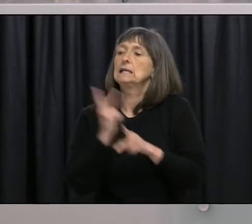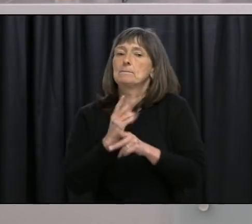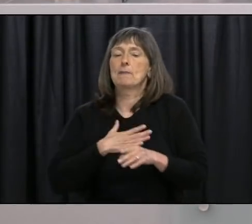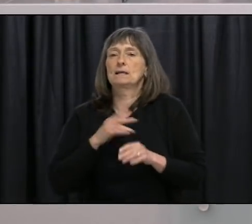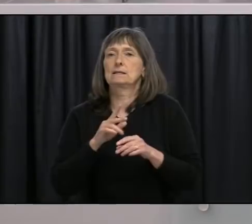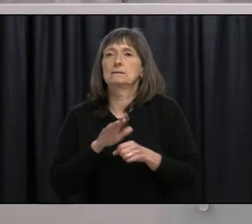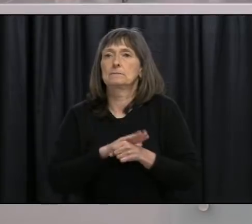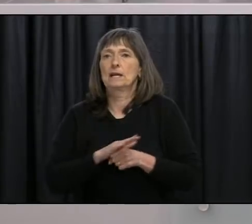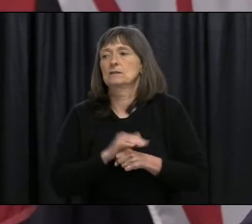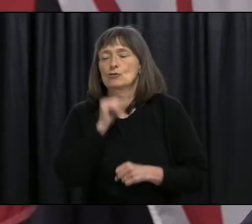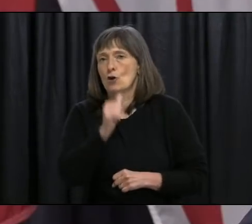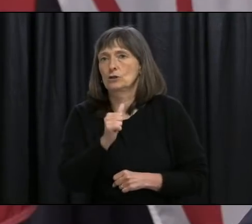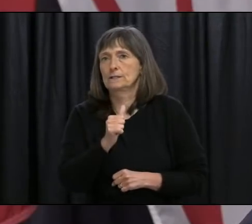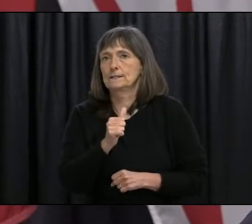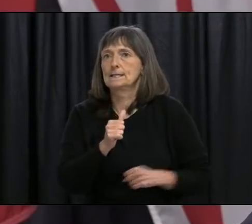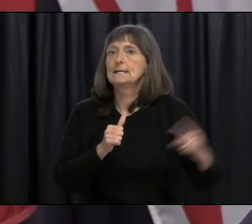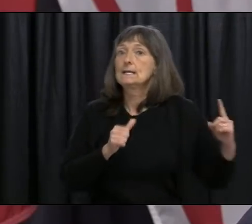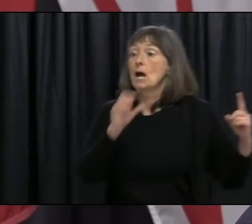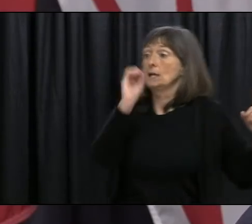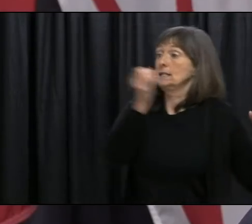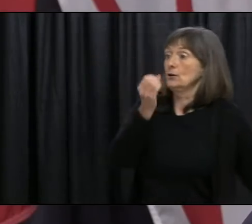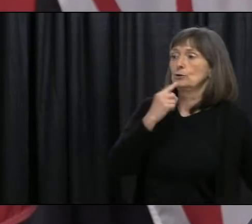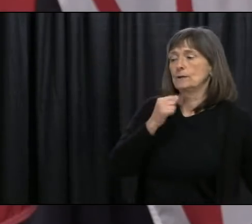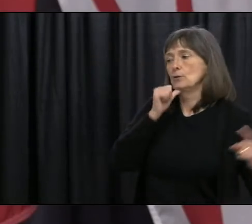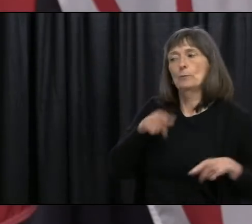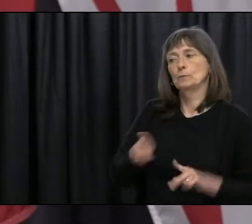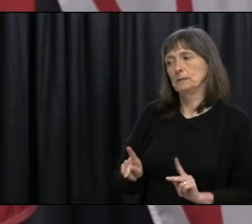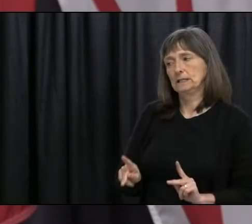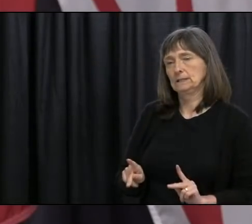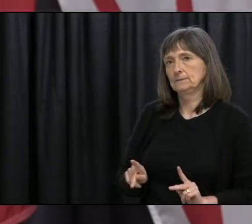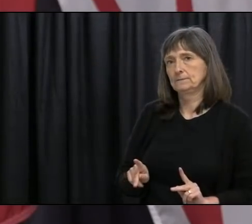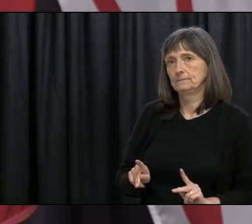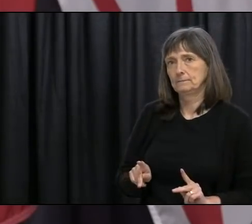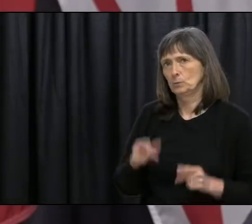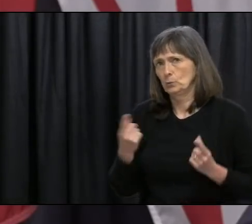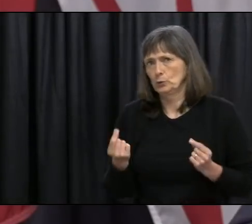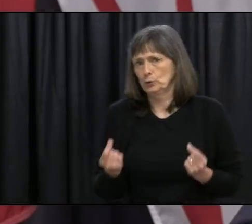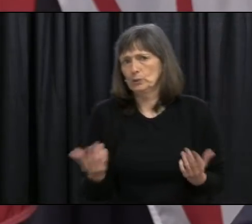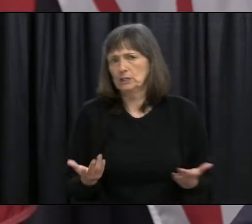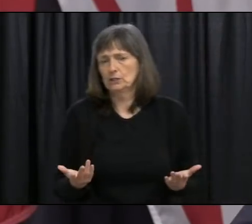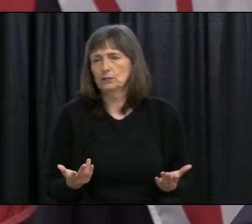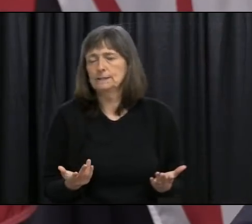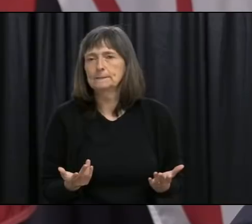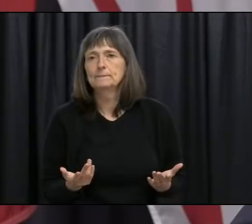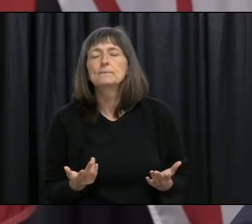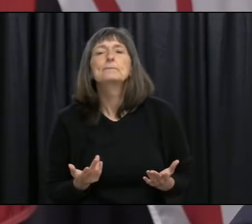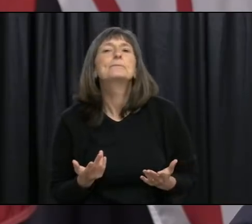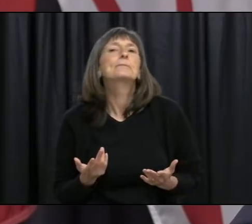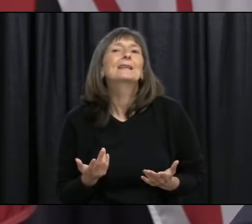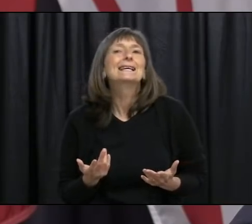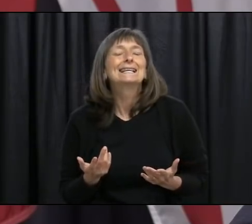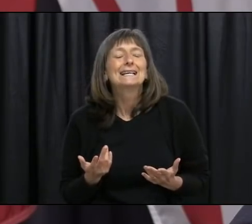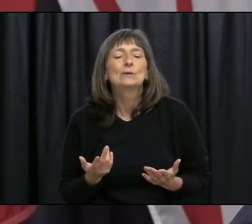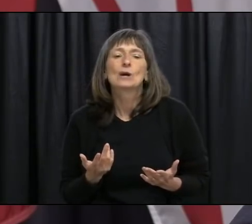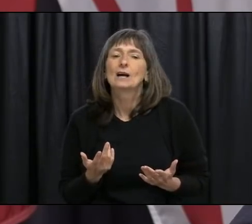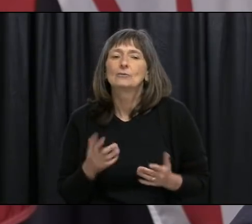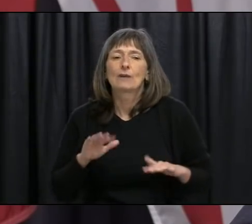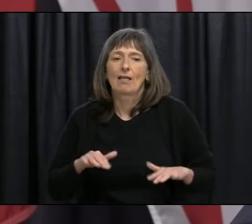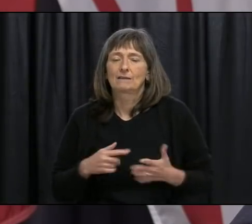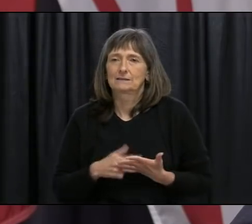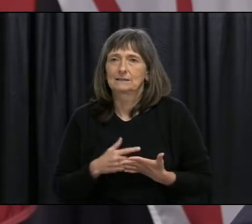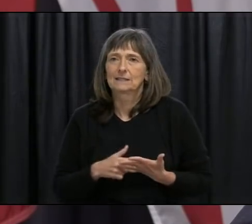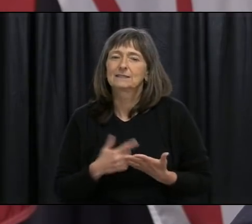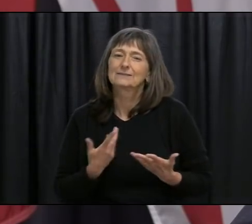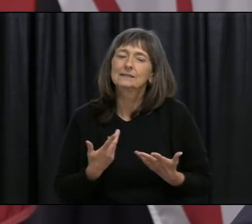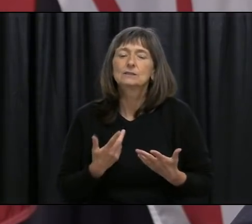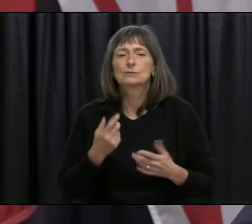aren't we doing that here? Well, it's not something we're considering right now, because I think if you look at this for what it is in about maybe 2 or 3